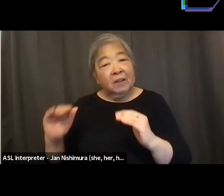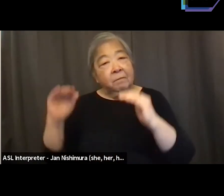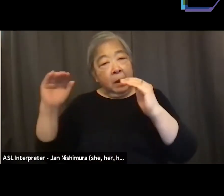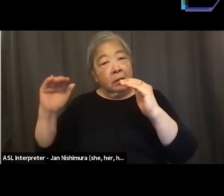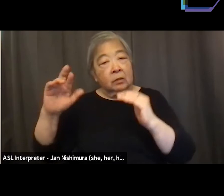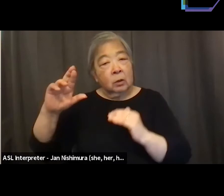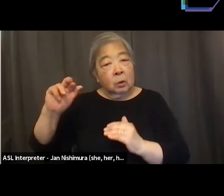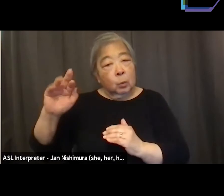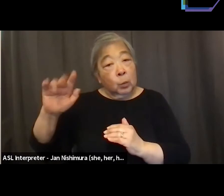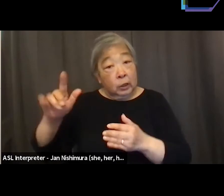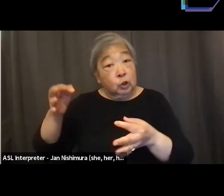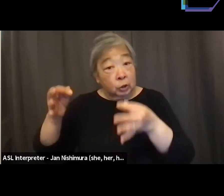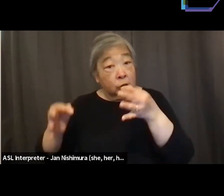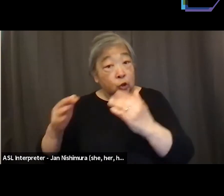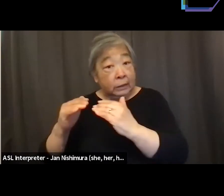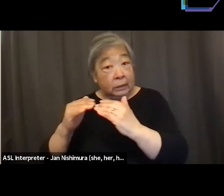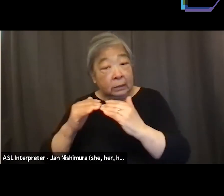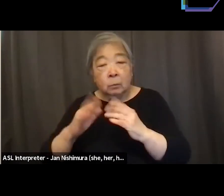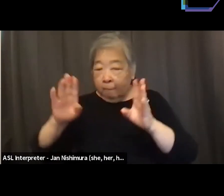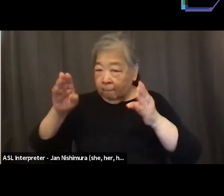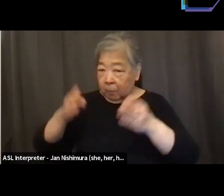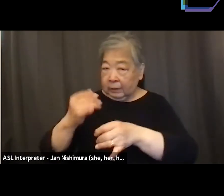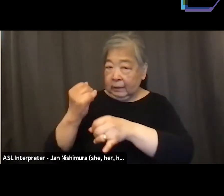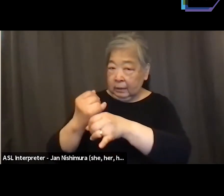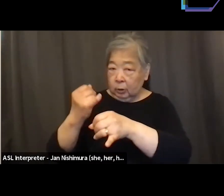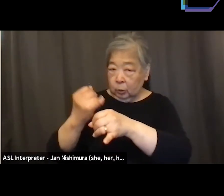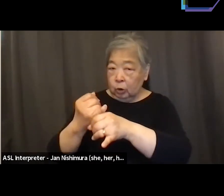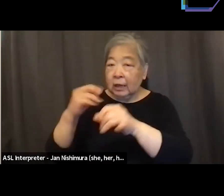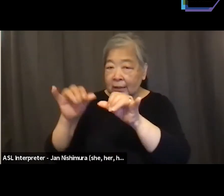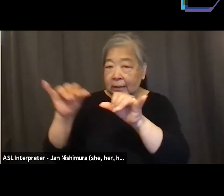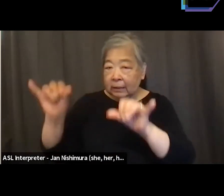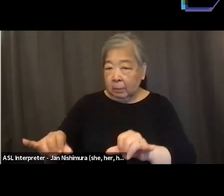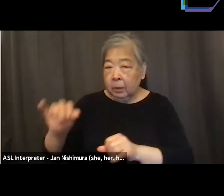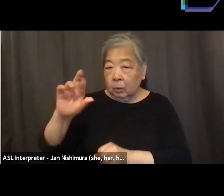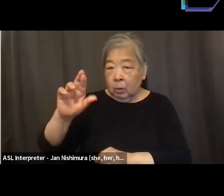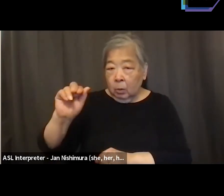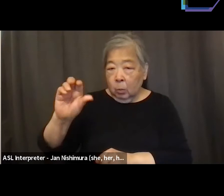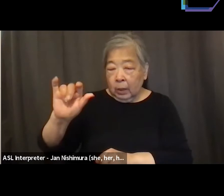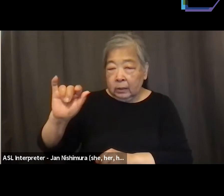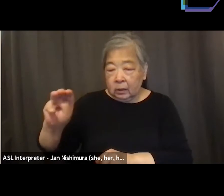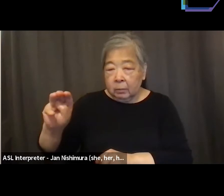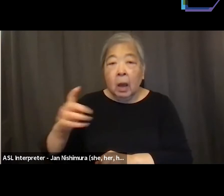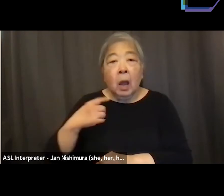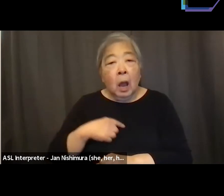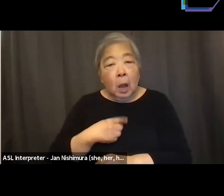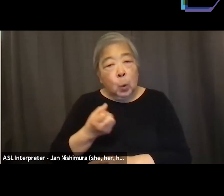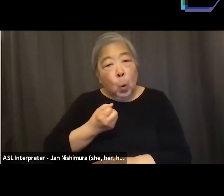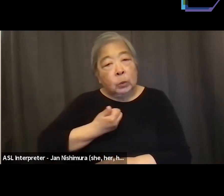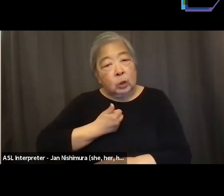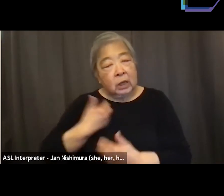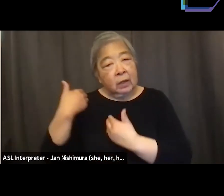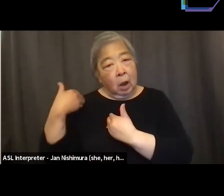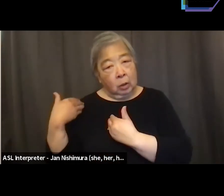We focus on institutional and systemic racism, and we hold ourselves accountable to communities of